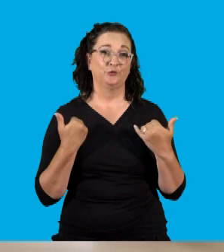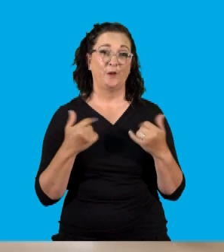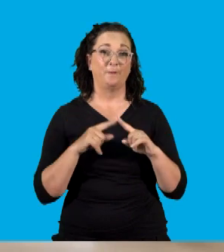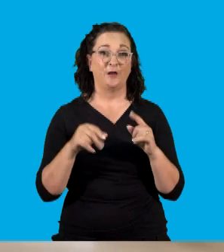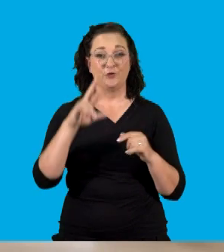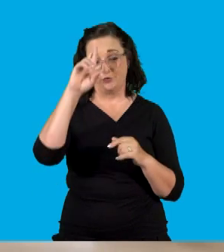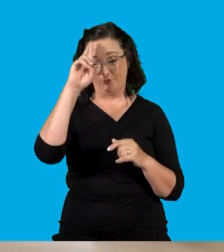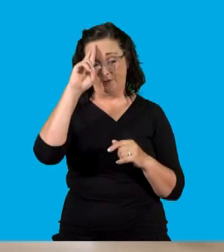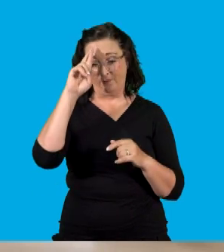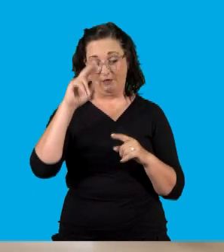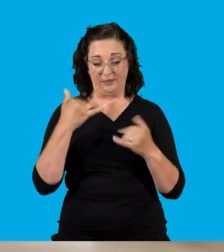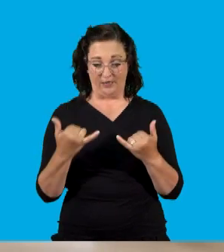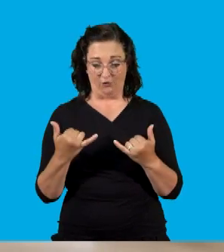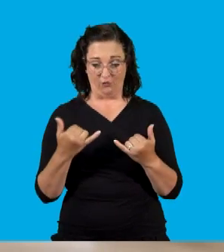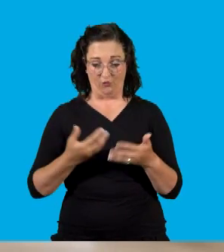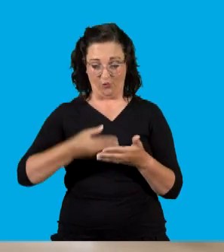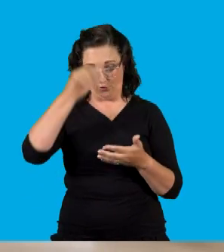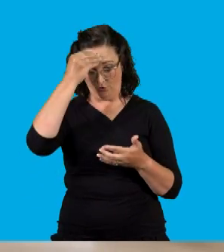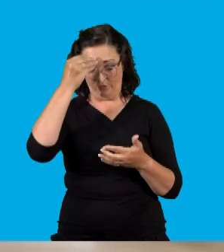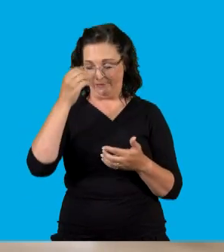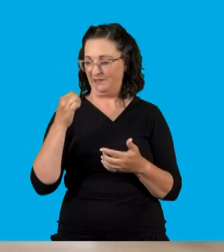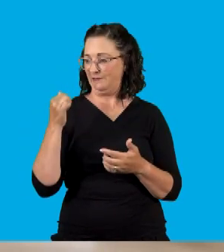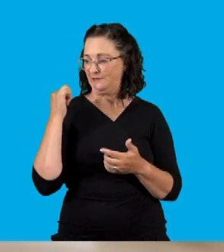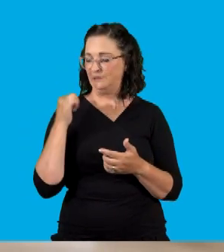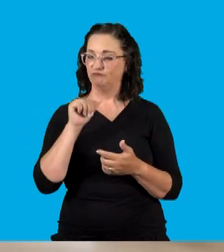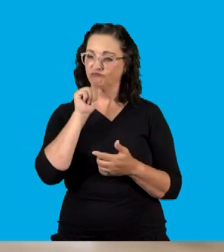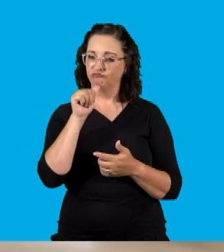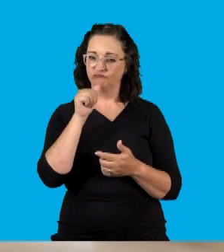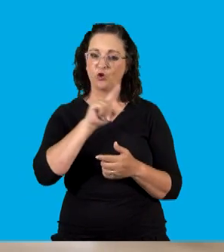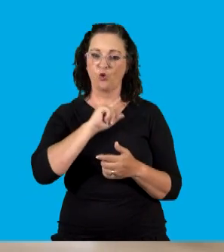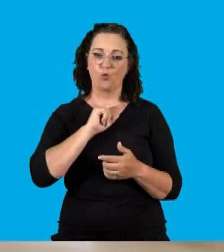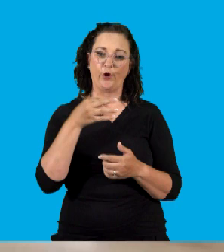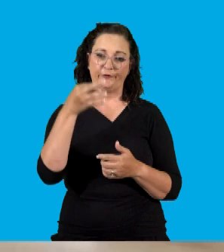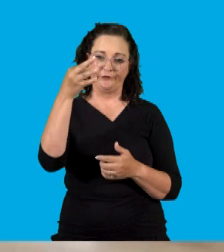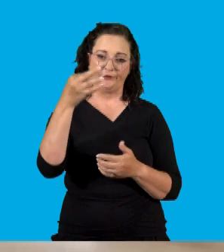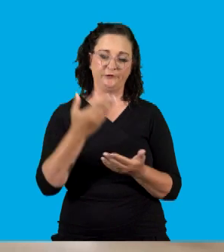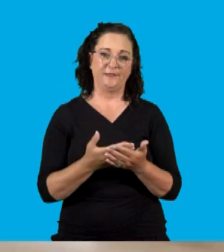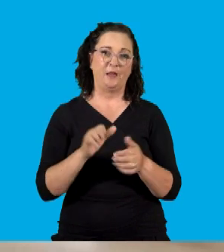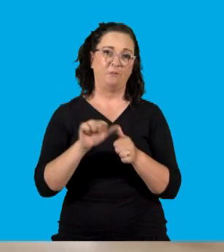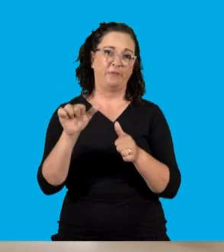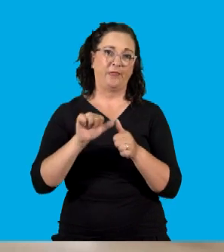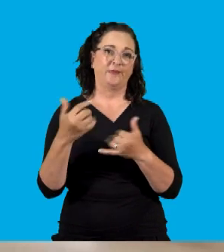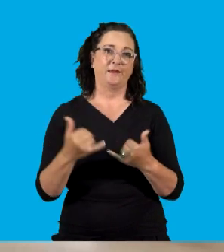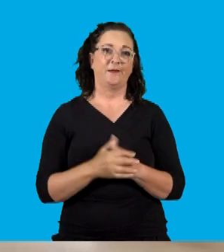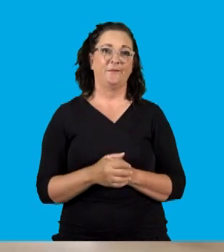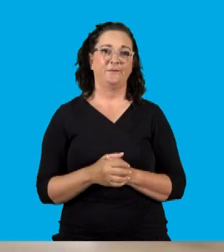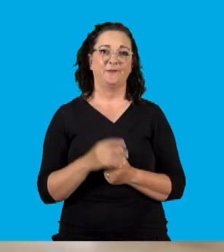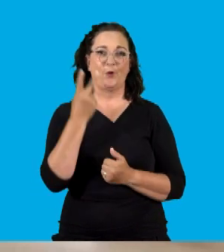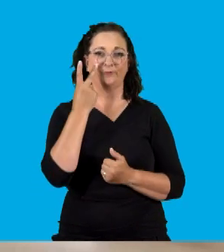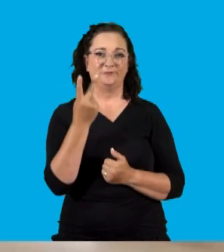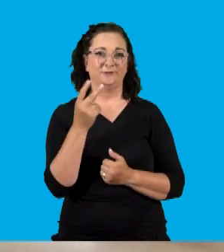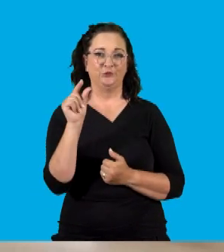was fruitful, and you need to remember that what you learned today does not nullify yesterday, but it does surely make tomorrow